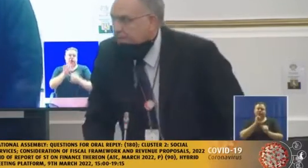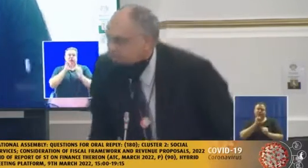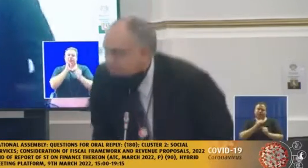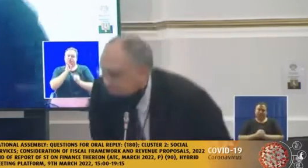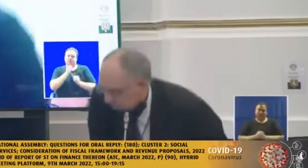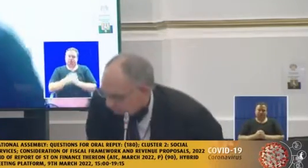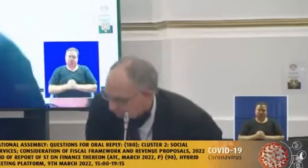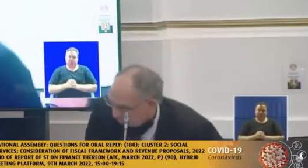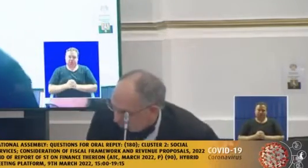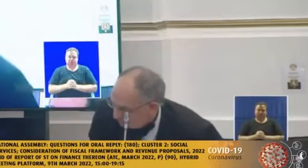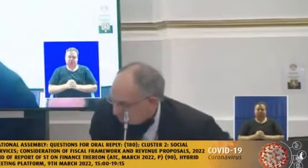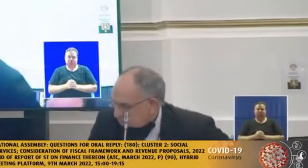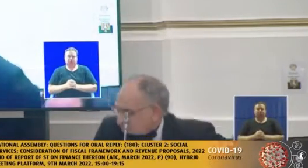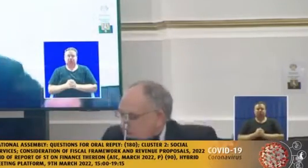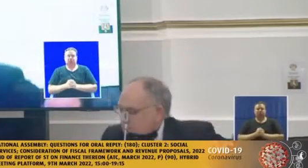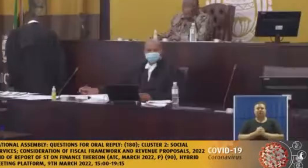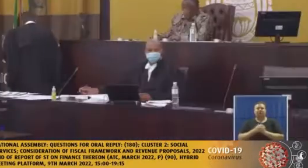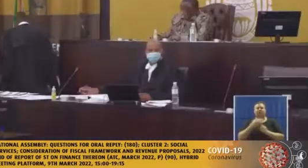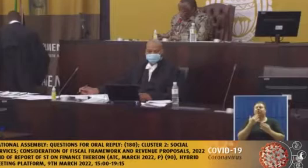will look into that and come back to you, sir.